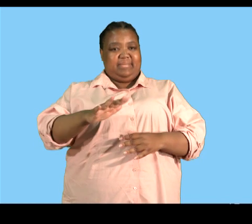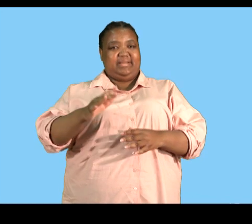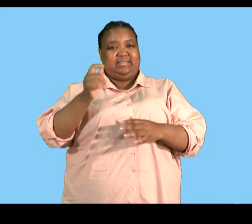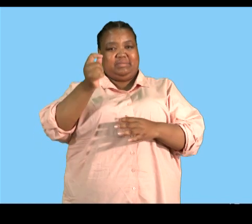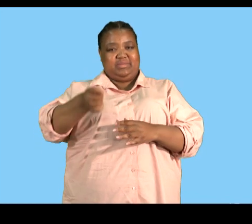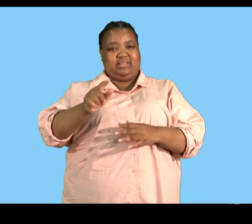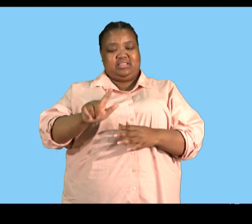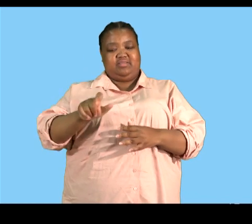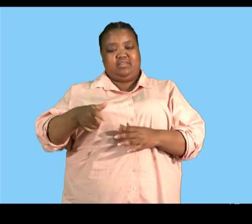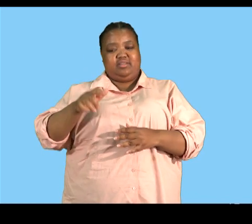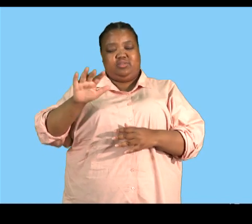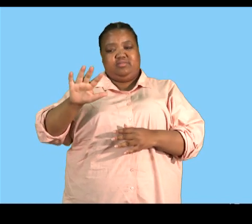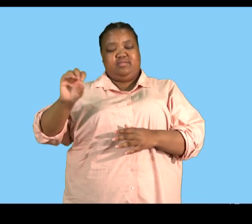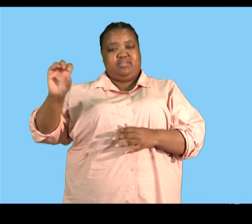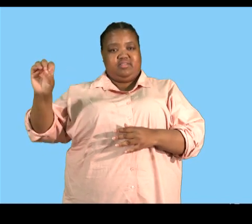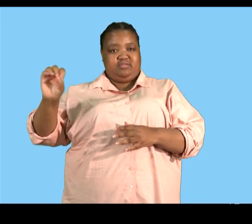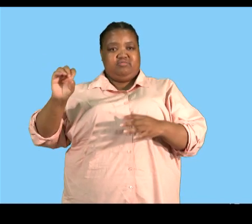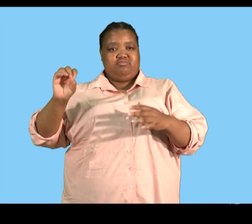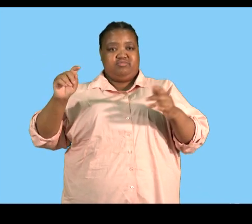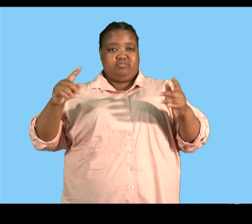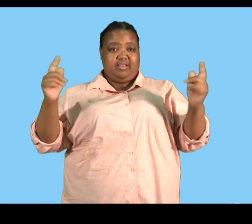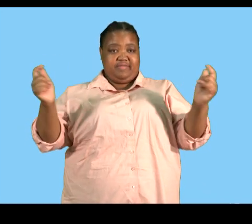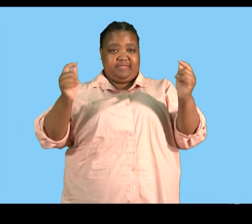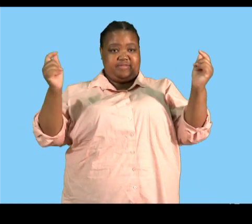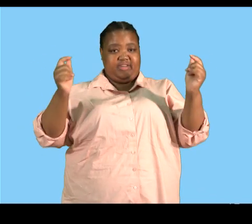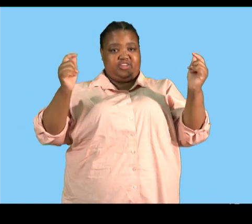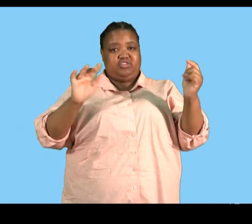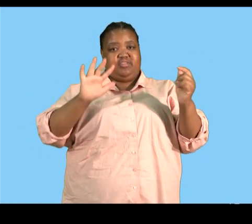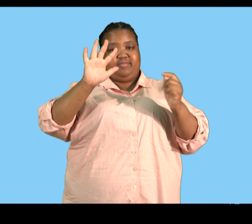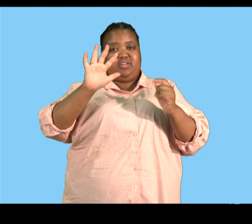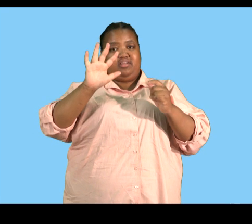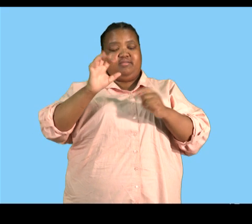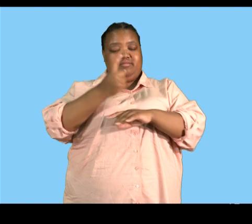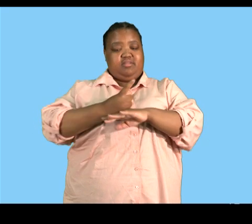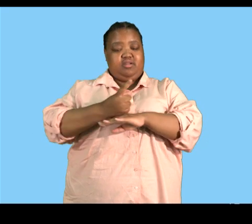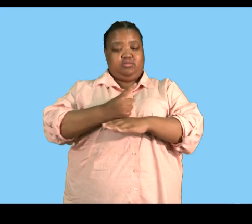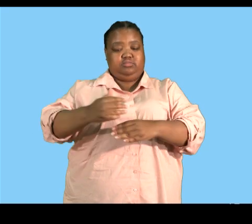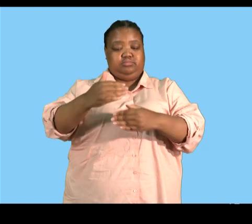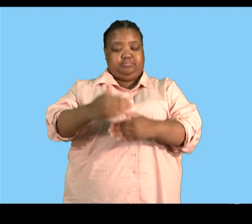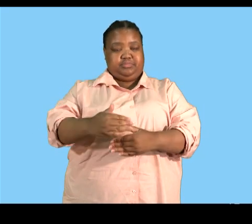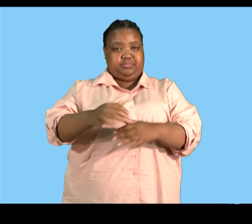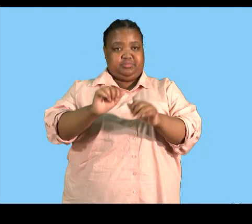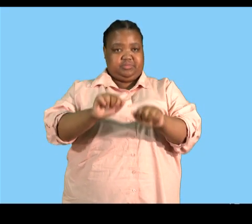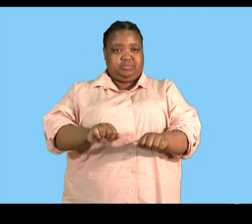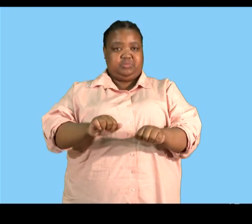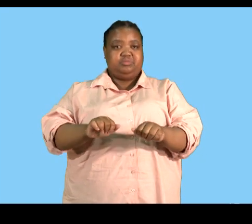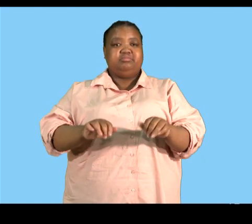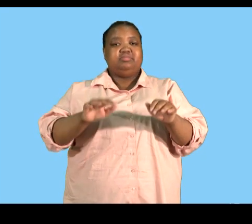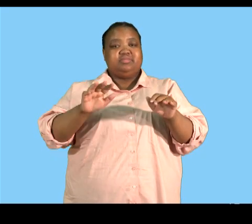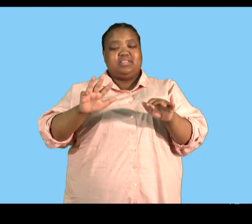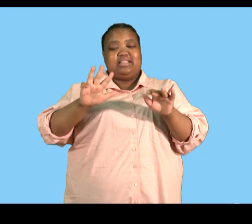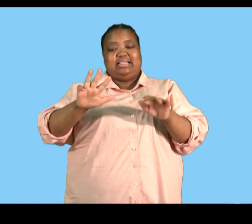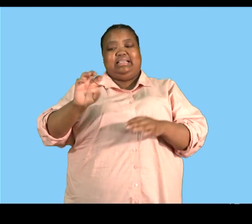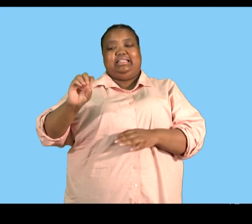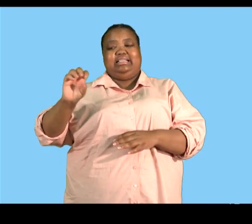7,500 for a function of 5 hours, with an additional charge of 900 per